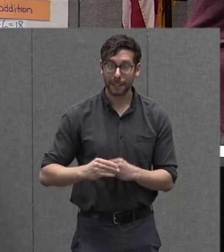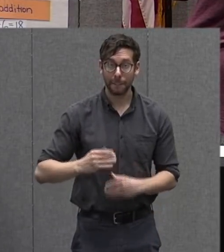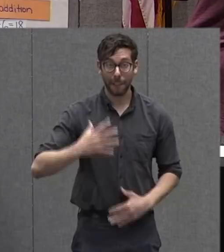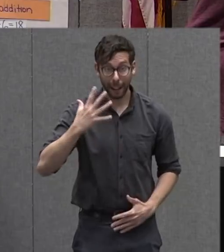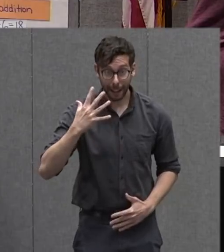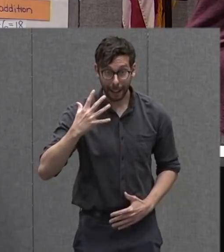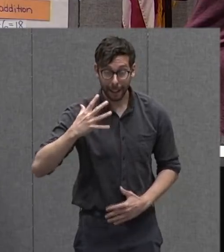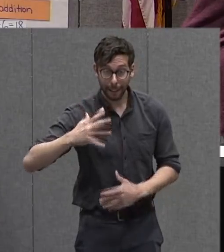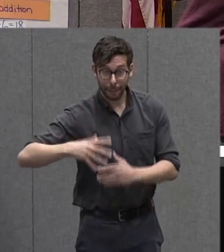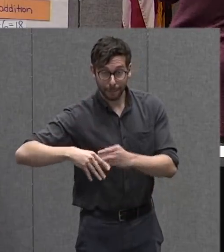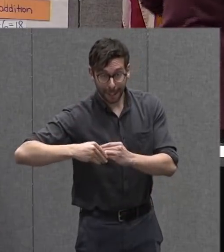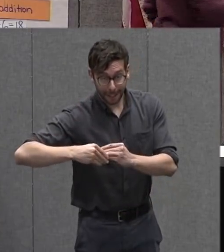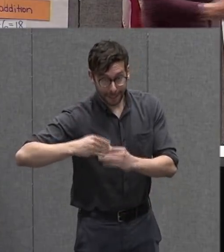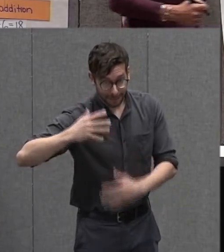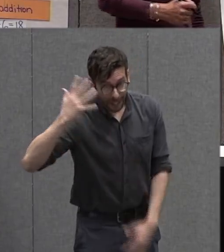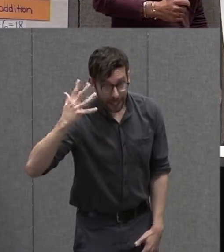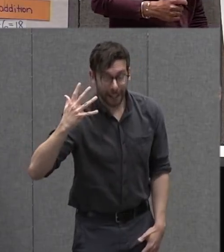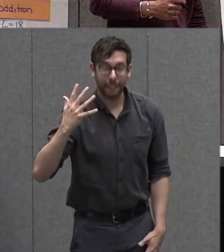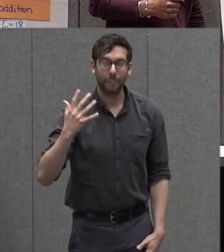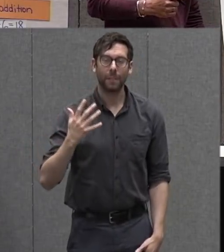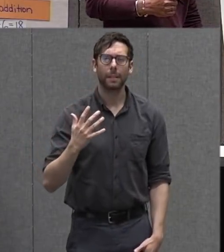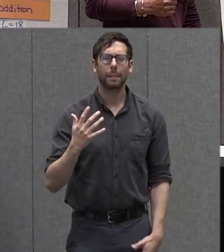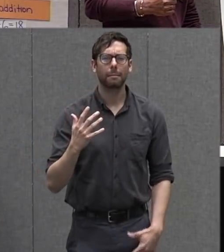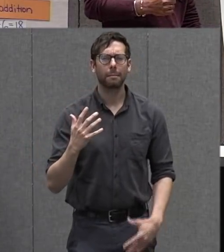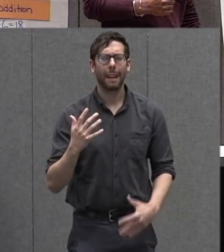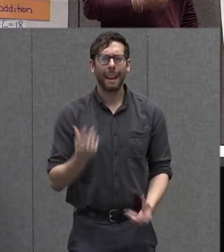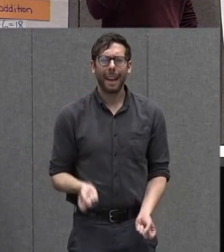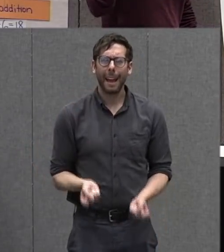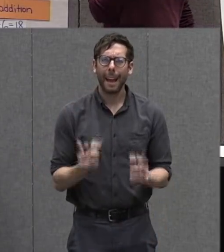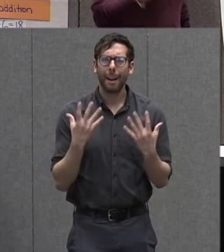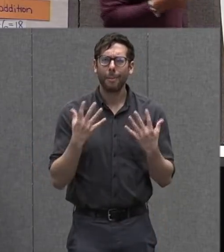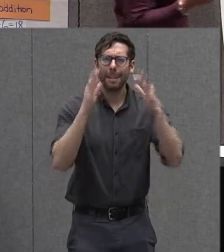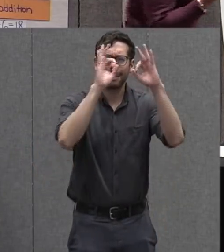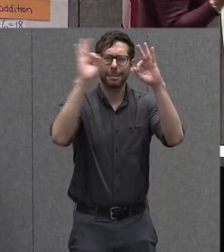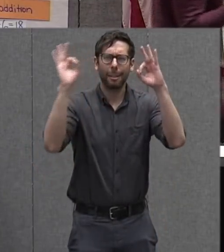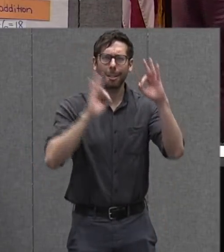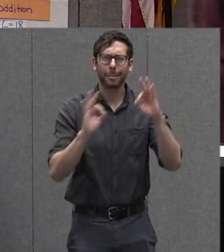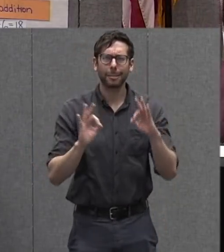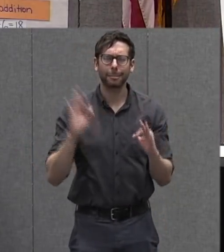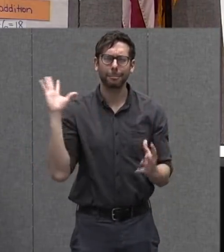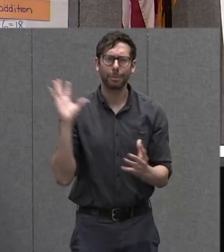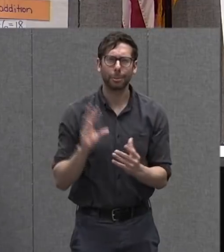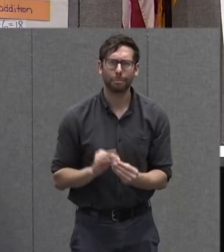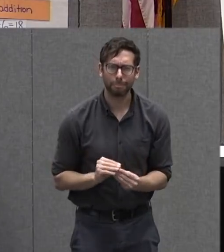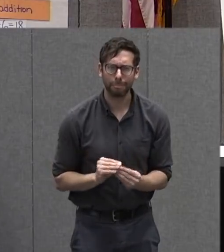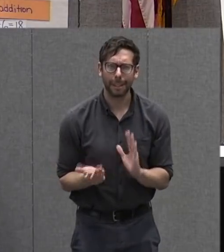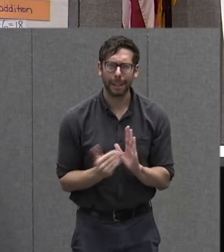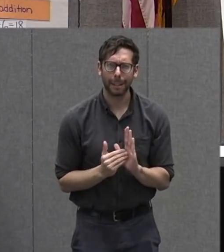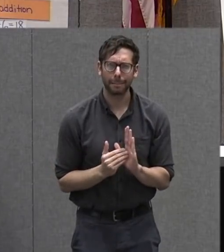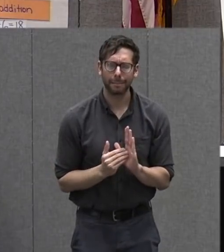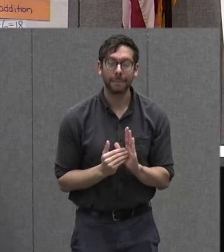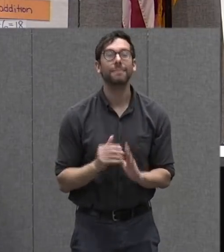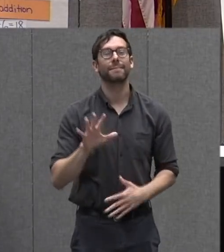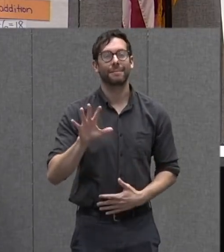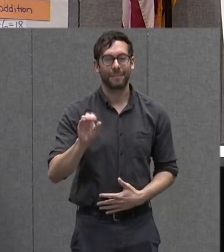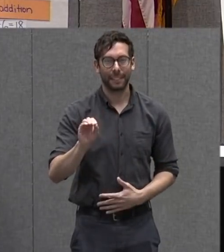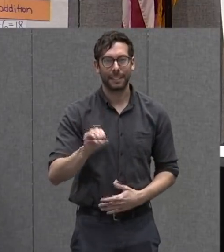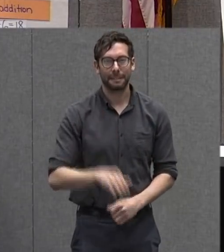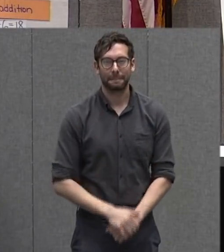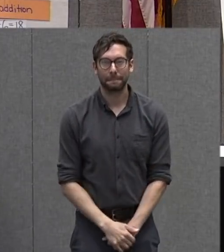plus 5. And how many dots was that again? 50. All right.